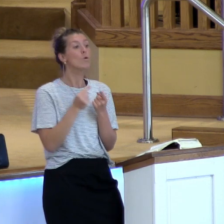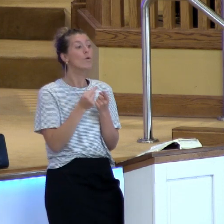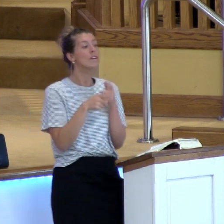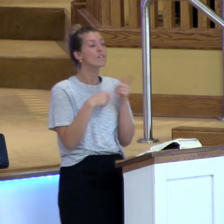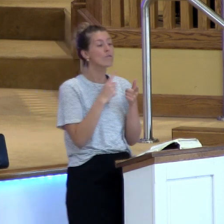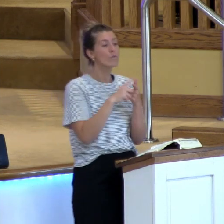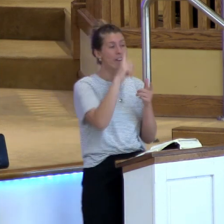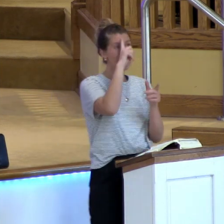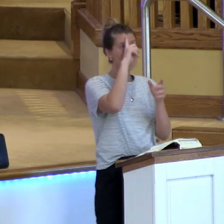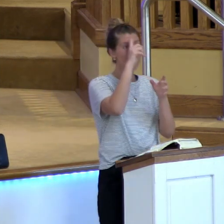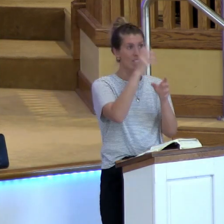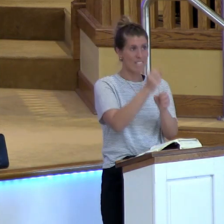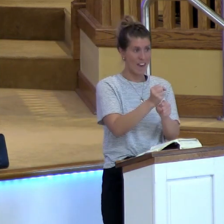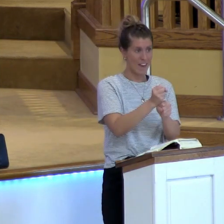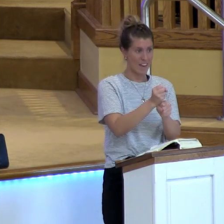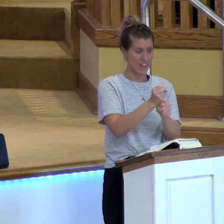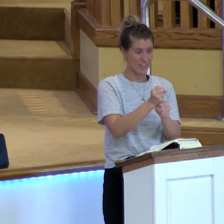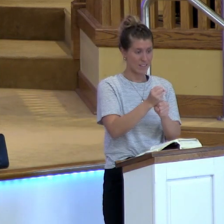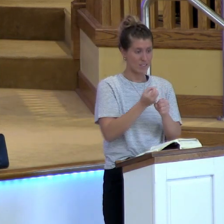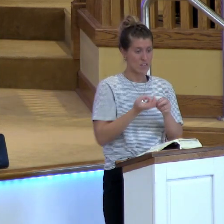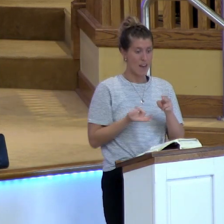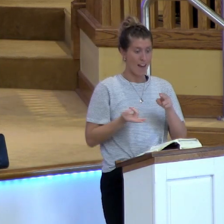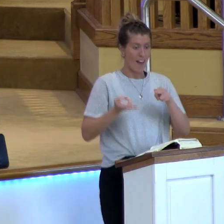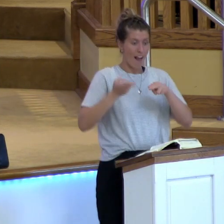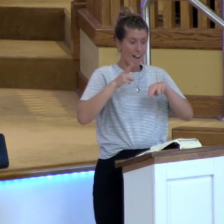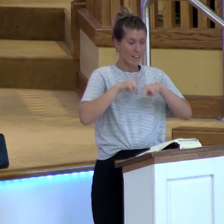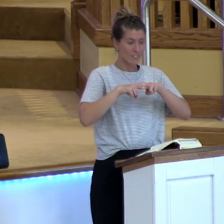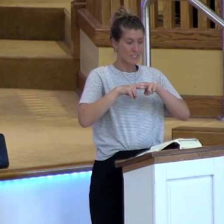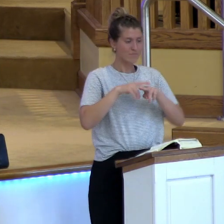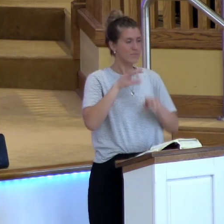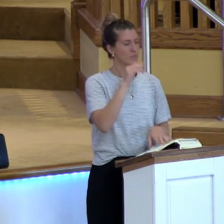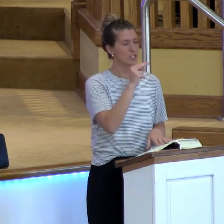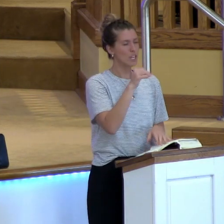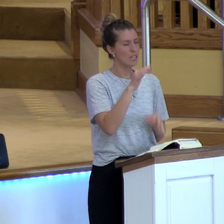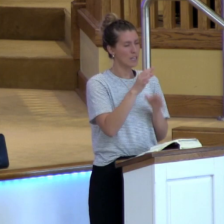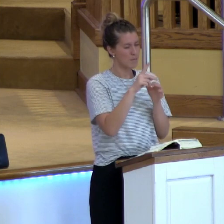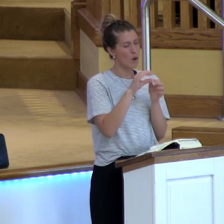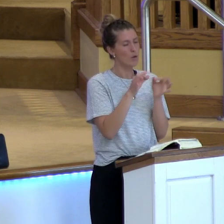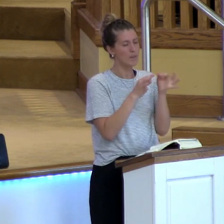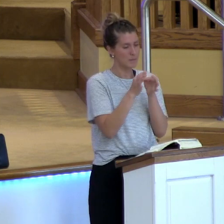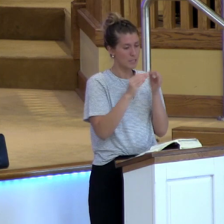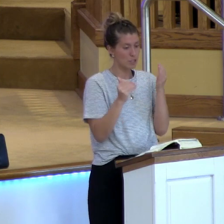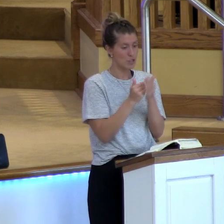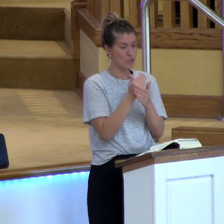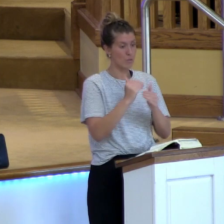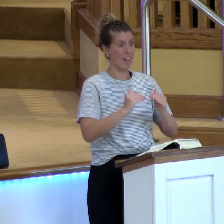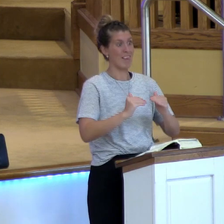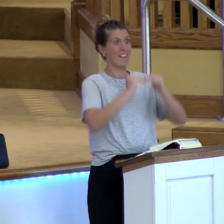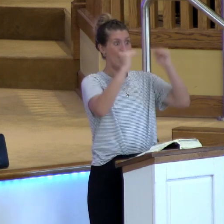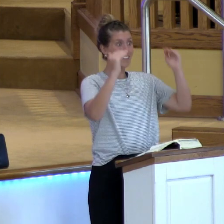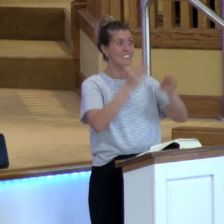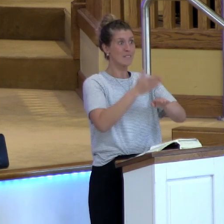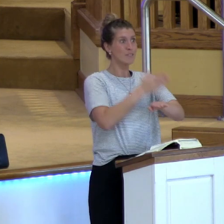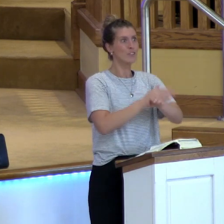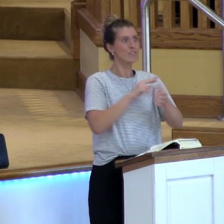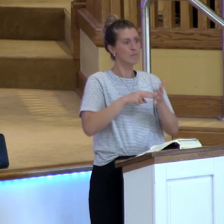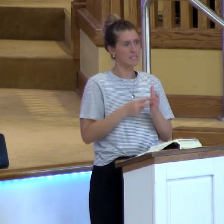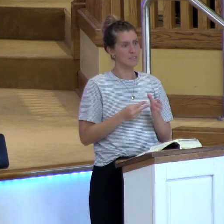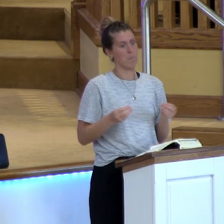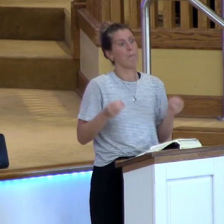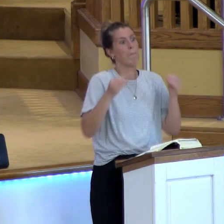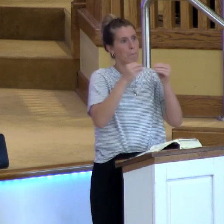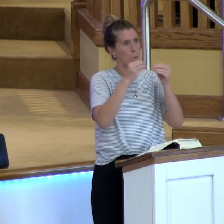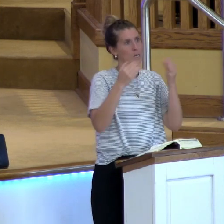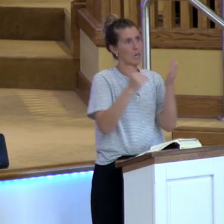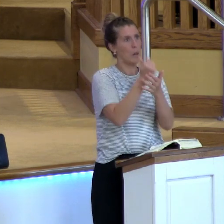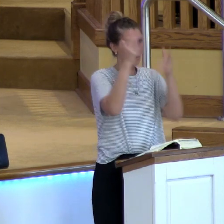when faith, the stronger you grow in faith, Johnny Pope says like this, new levels brings new devils. And as you grow